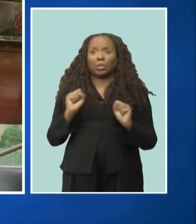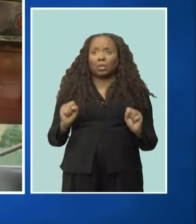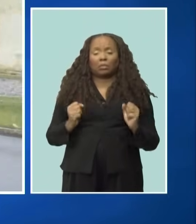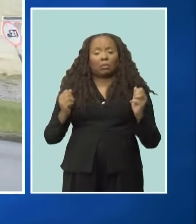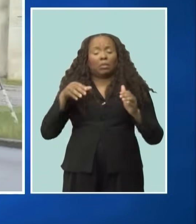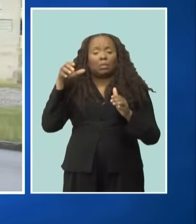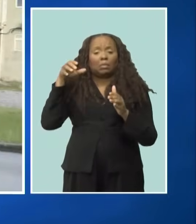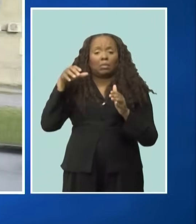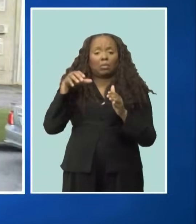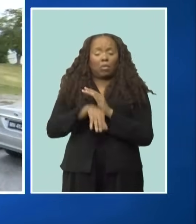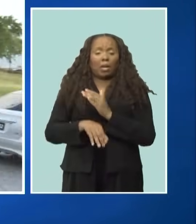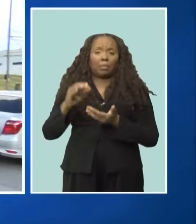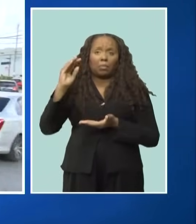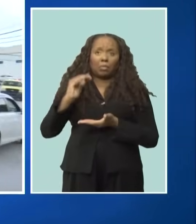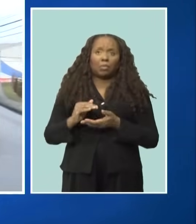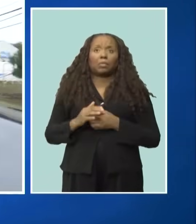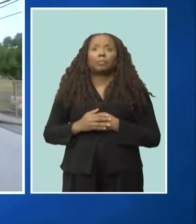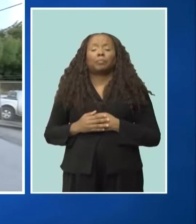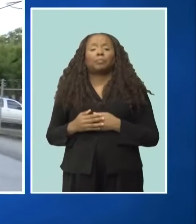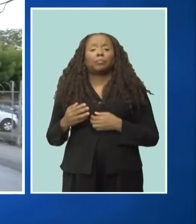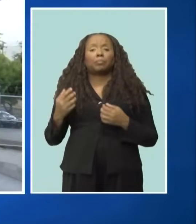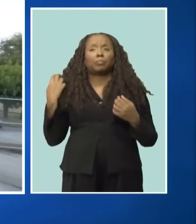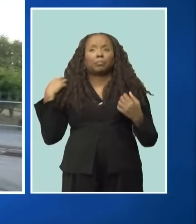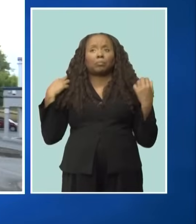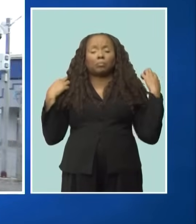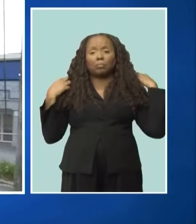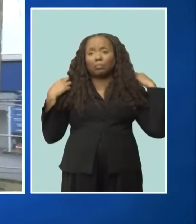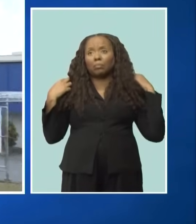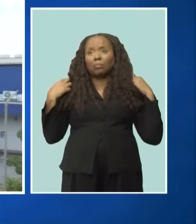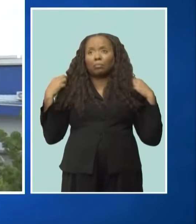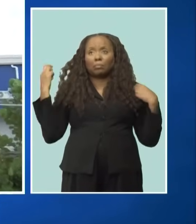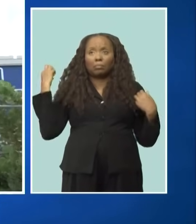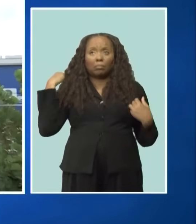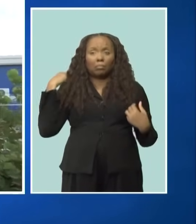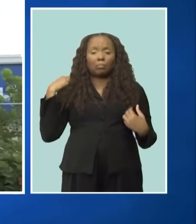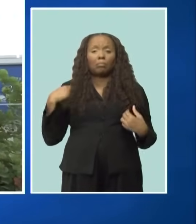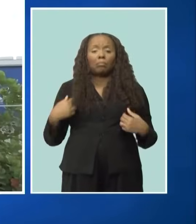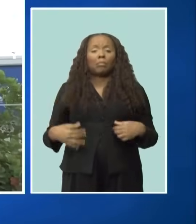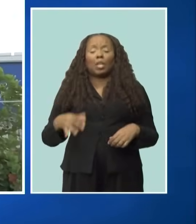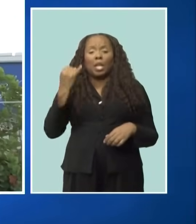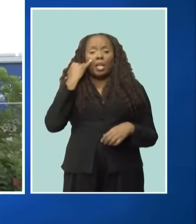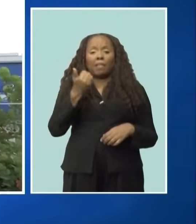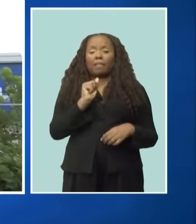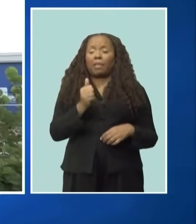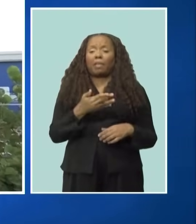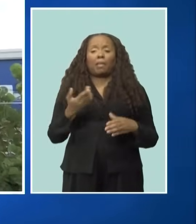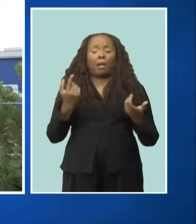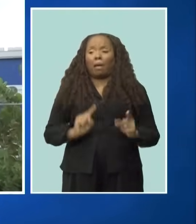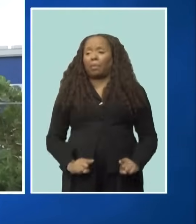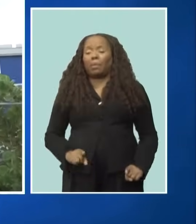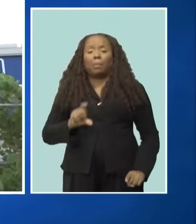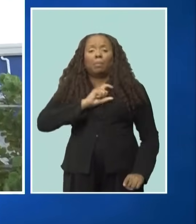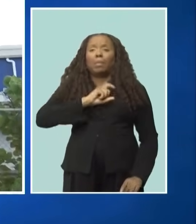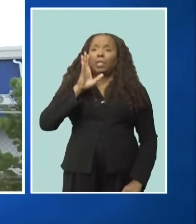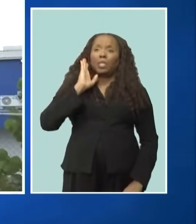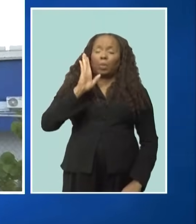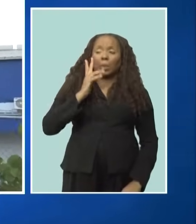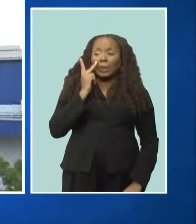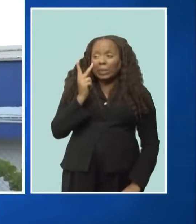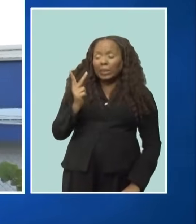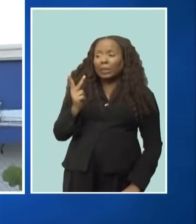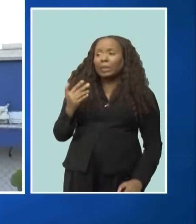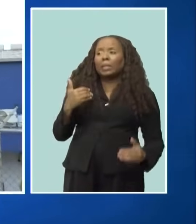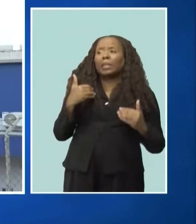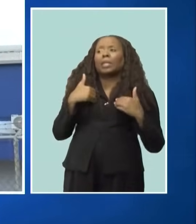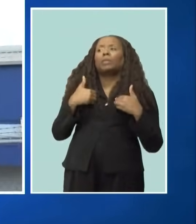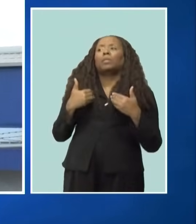crime. Well, they may call the cameras in the Point because, you know, if anything happened, well, the police have got some assistance rather than just be, you know,